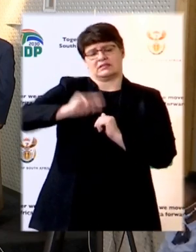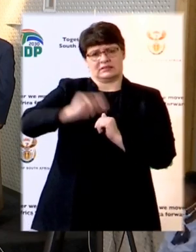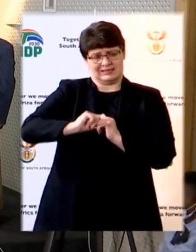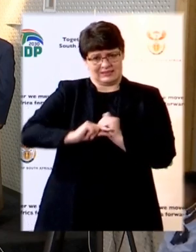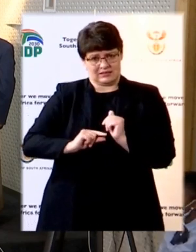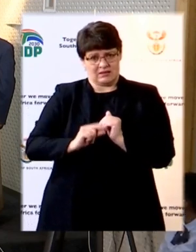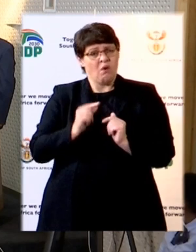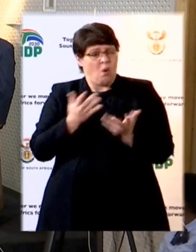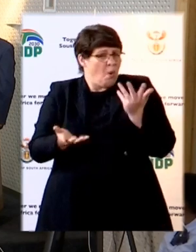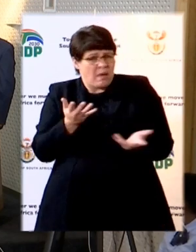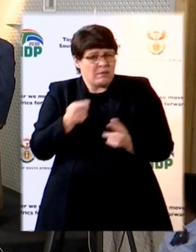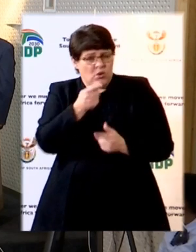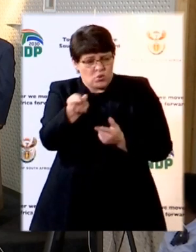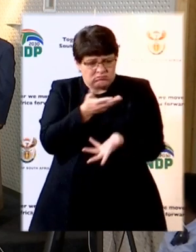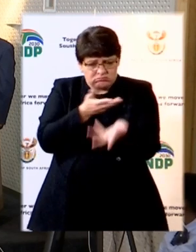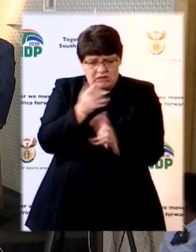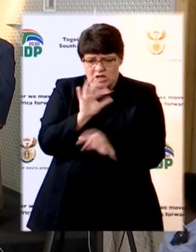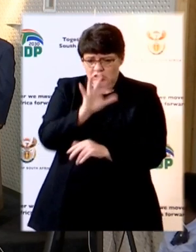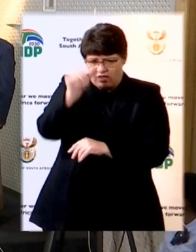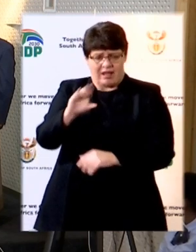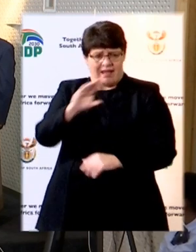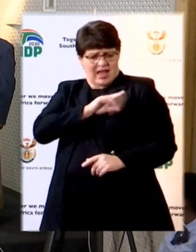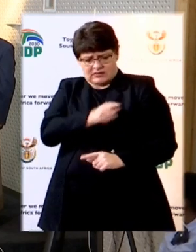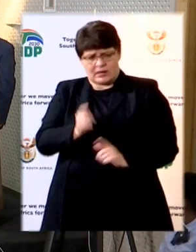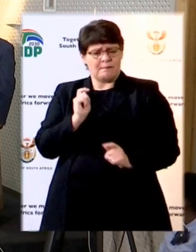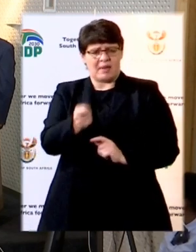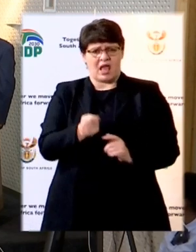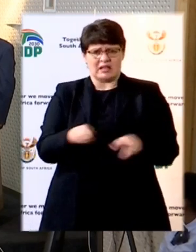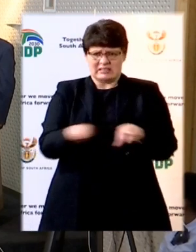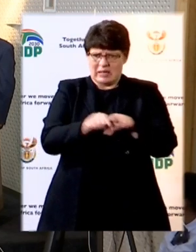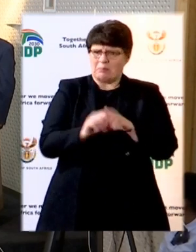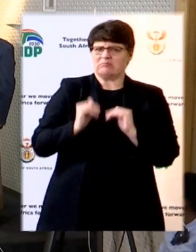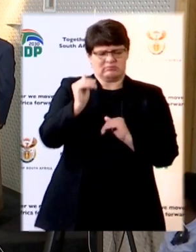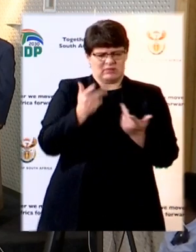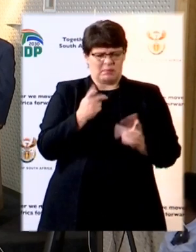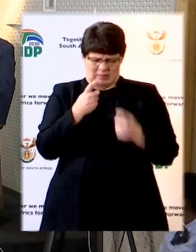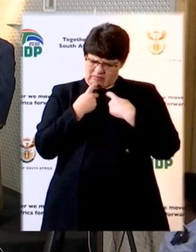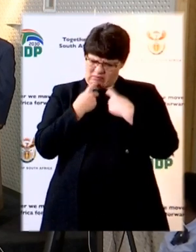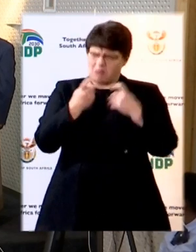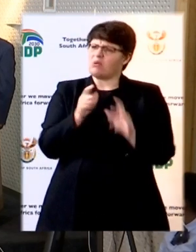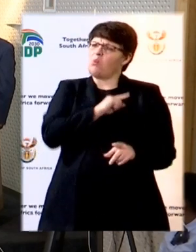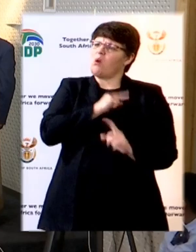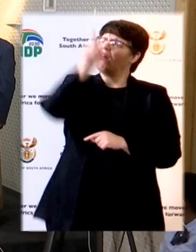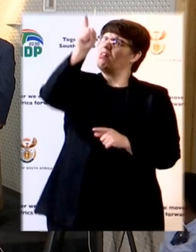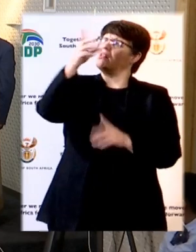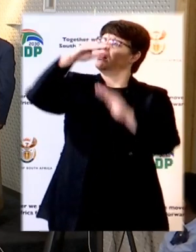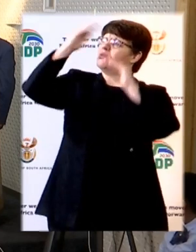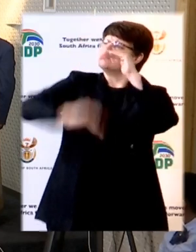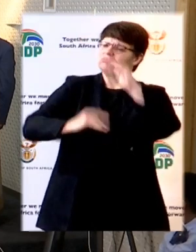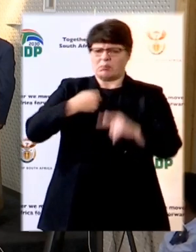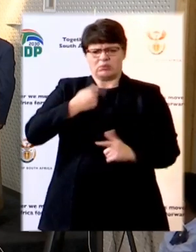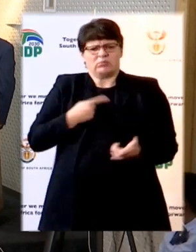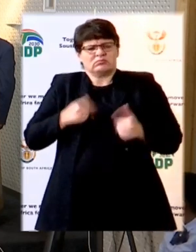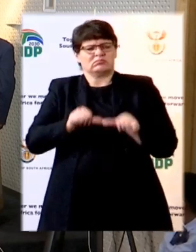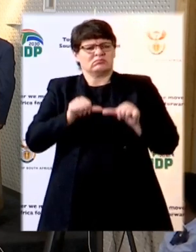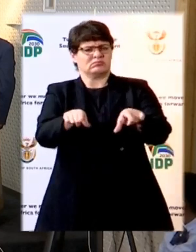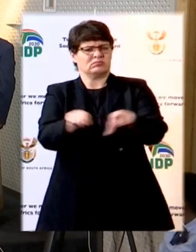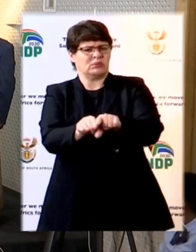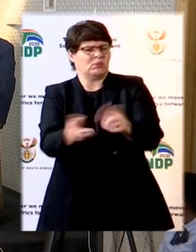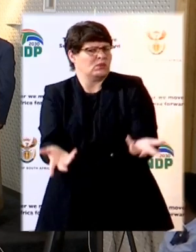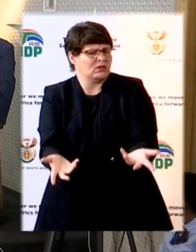or are you talking to them for South African clients? Because I saw a number of people complaining about that. Then number